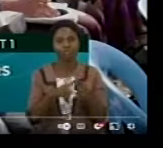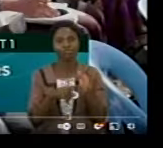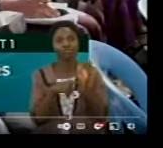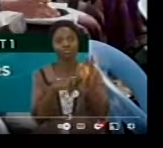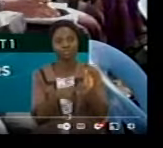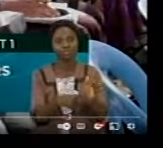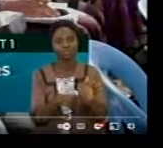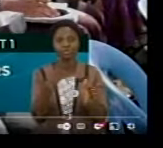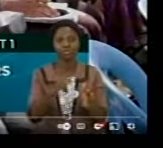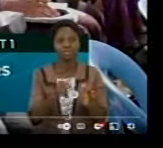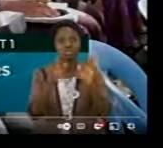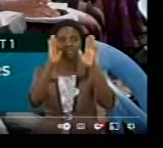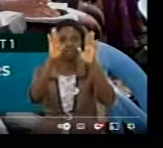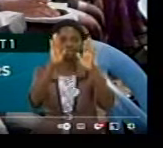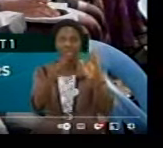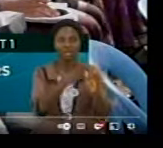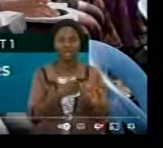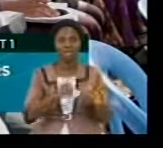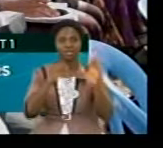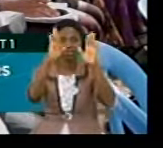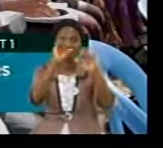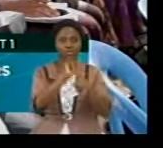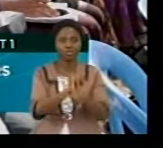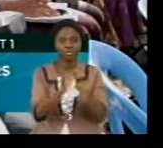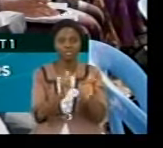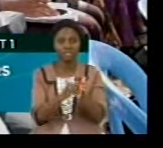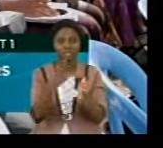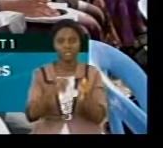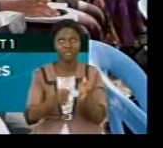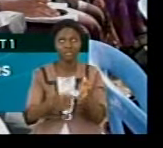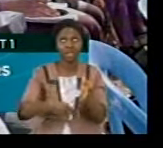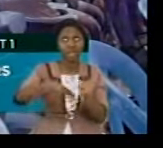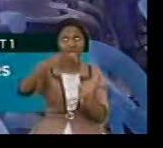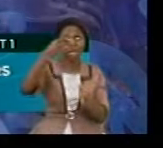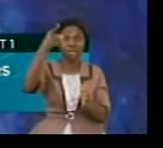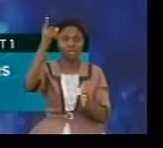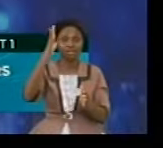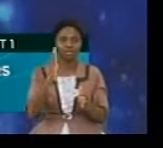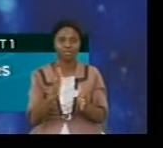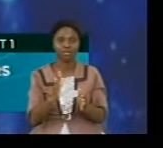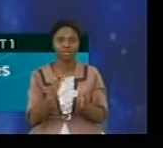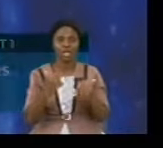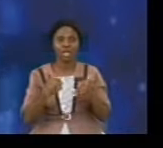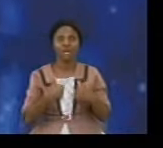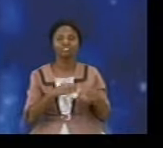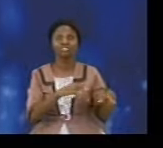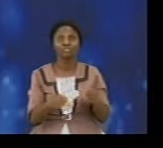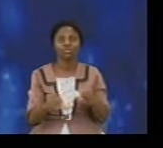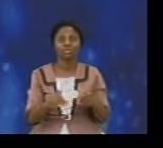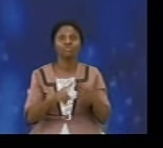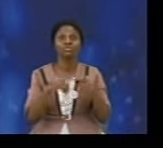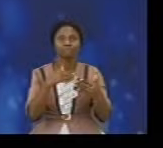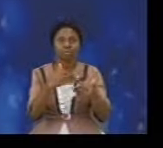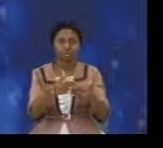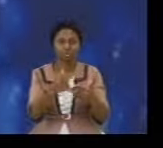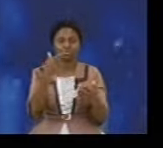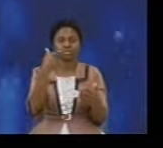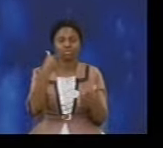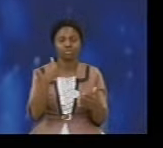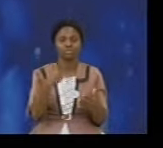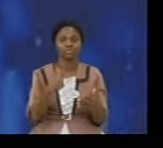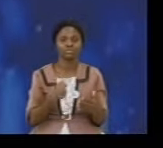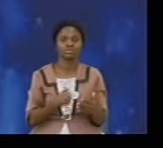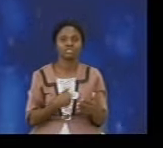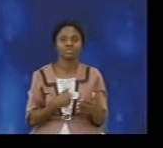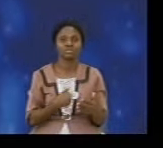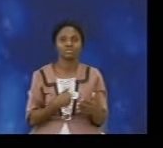The signs and wonders that the high God has wrought toward